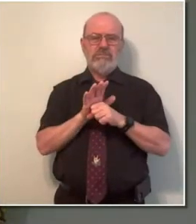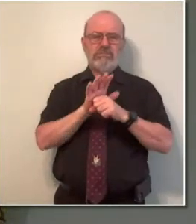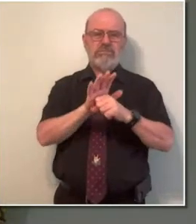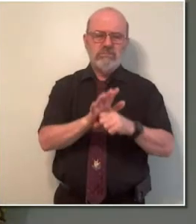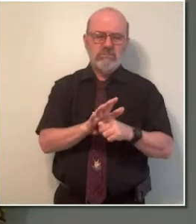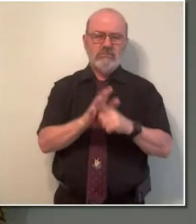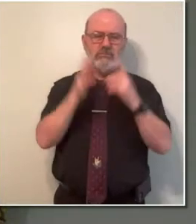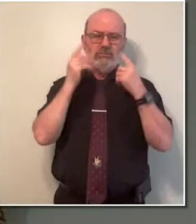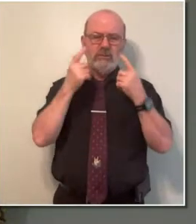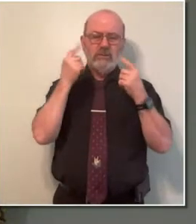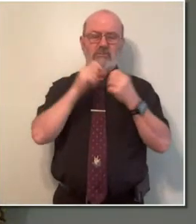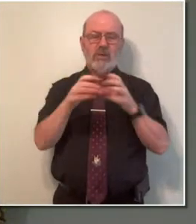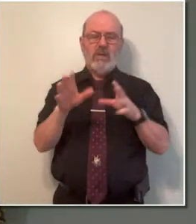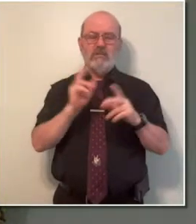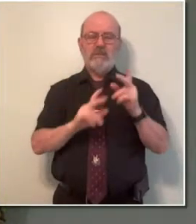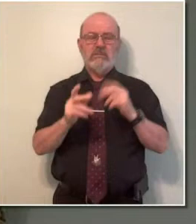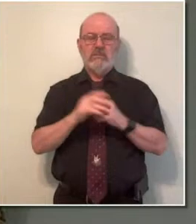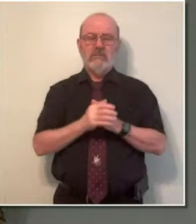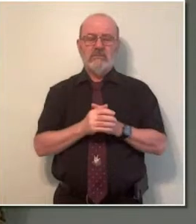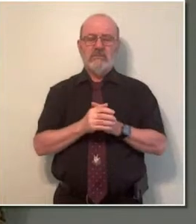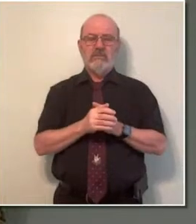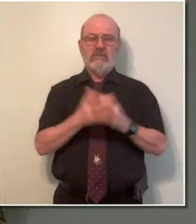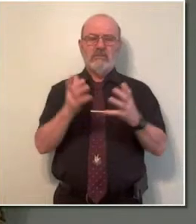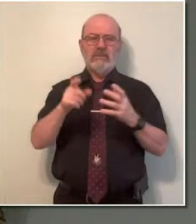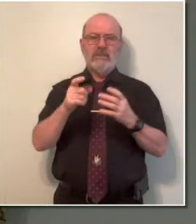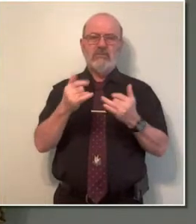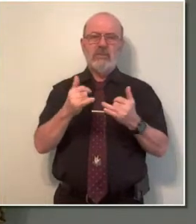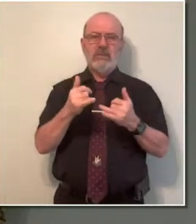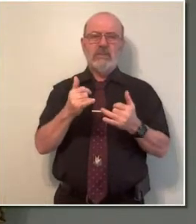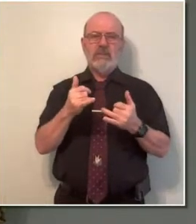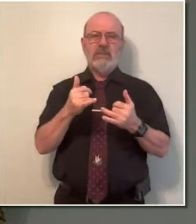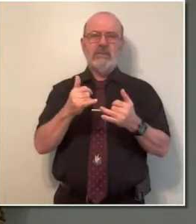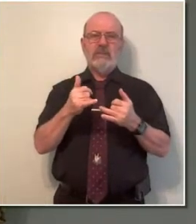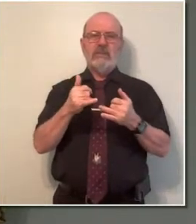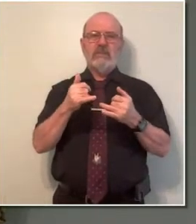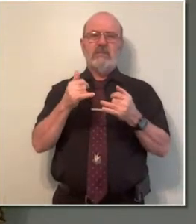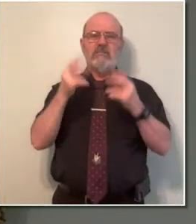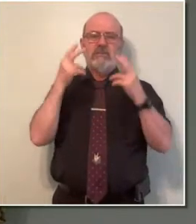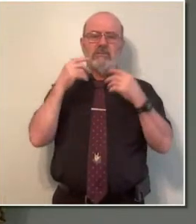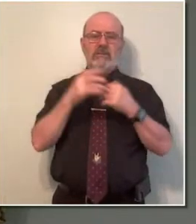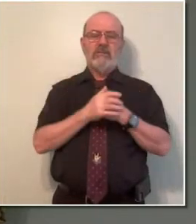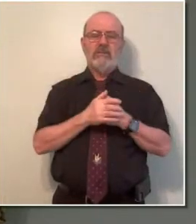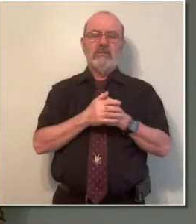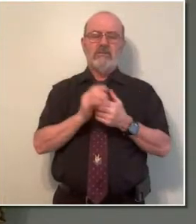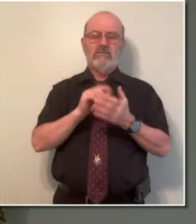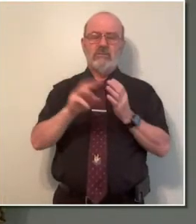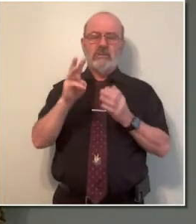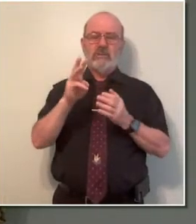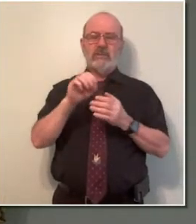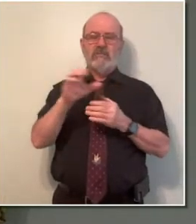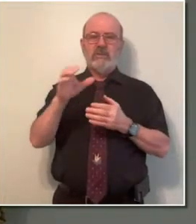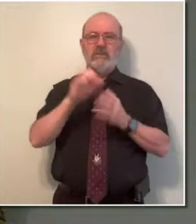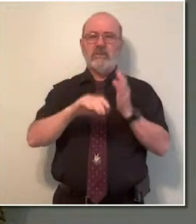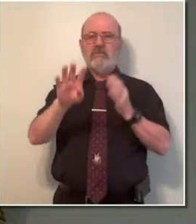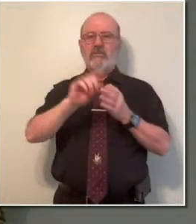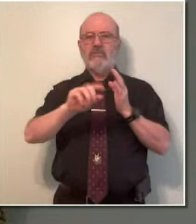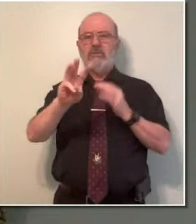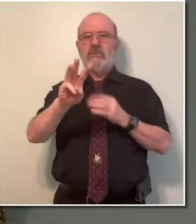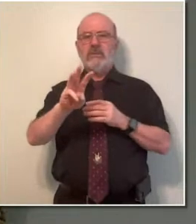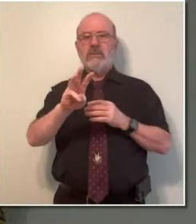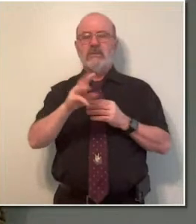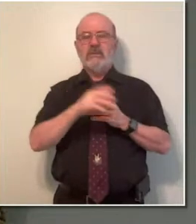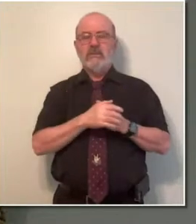for the lost. There's a great need today to behold the tears. Verse 6 of Ecclesiastes chapter 4, we didn't read that far,